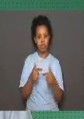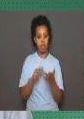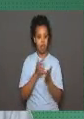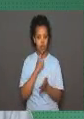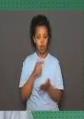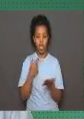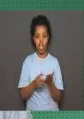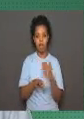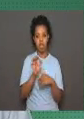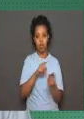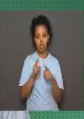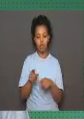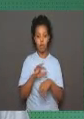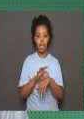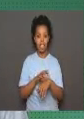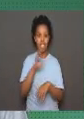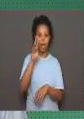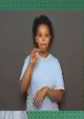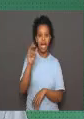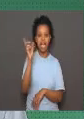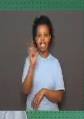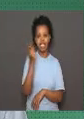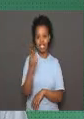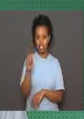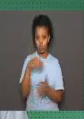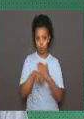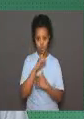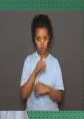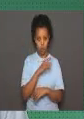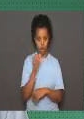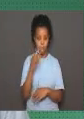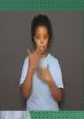in the bone marrow, and they accumulate in the blood.